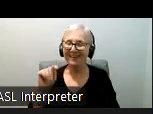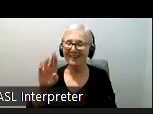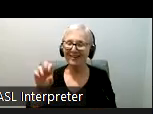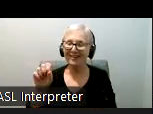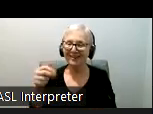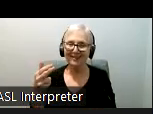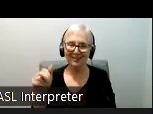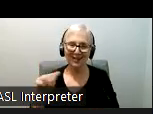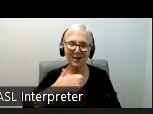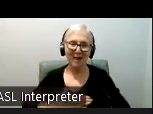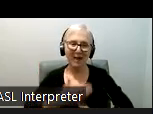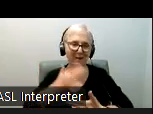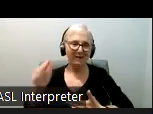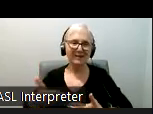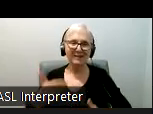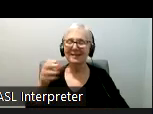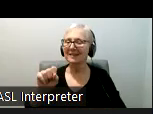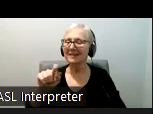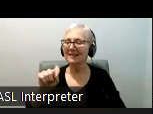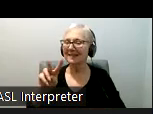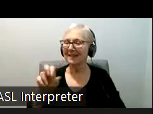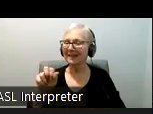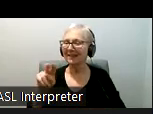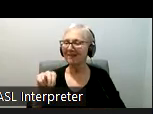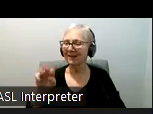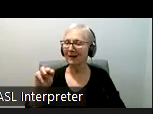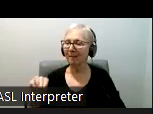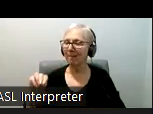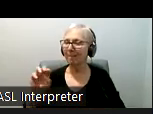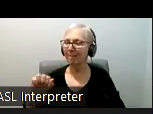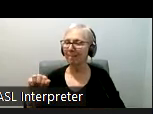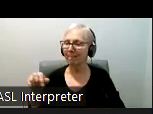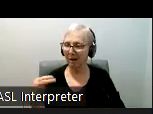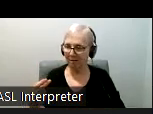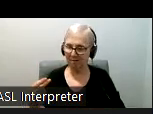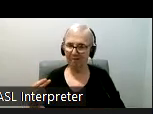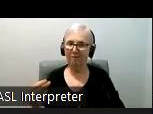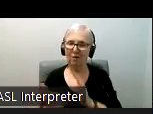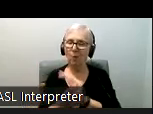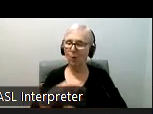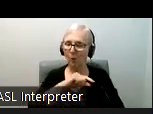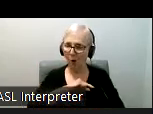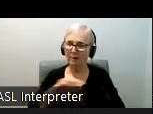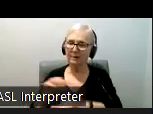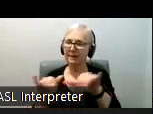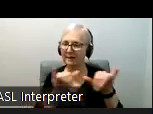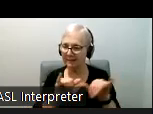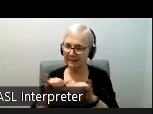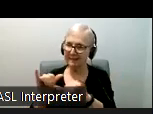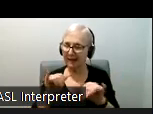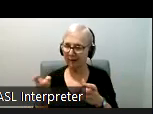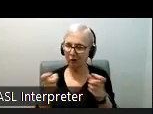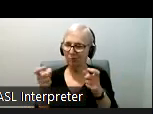I'm happy to introduce Stephen Ma from our safety net team, from our quality and standards. He's our quality and standards enforcement